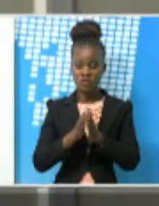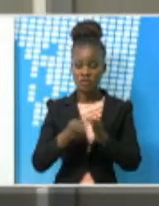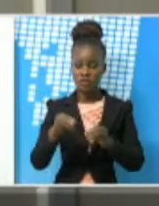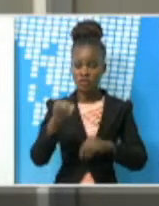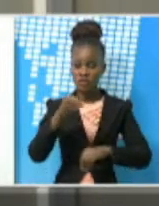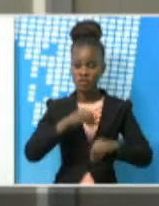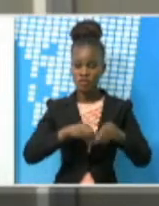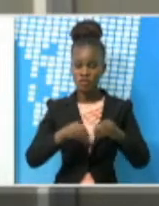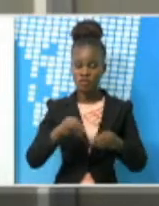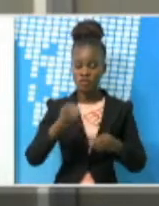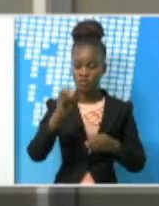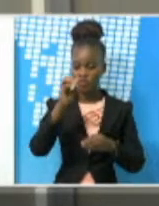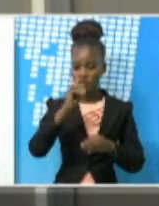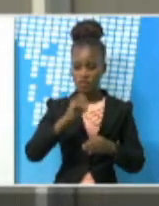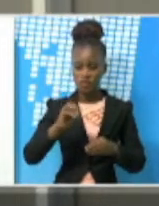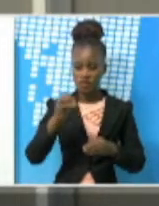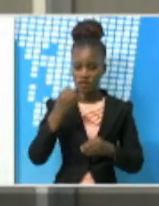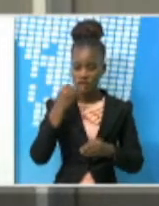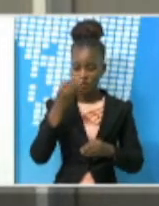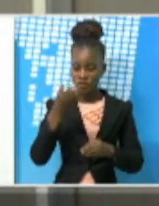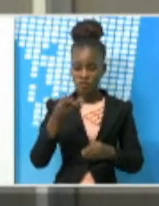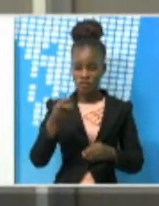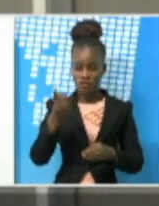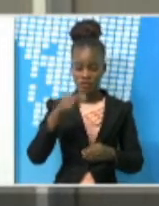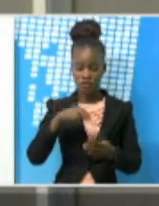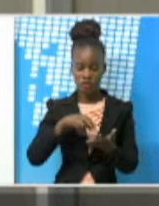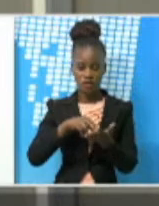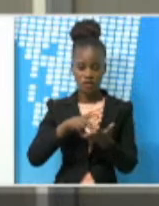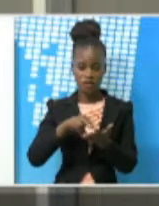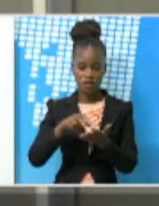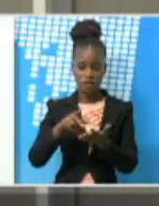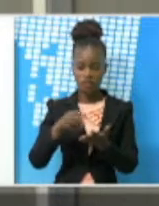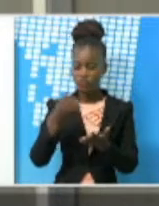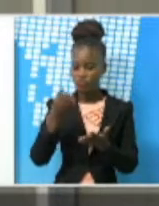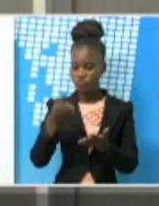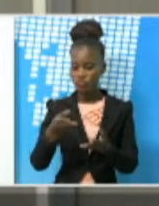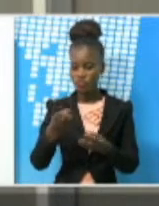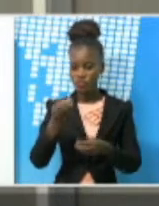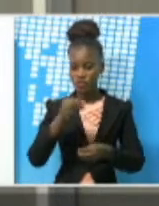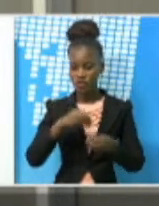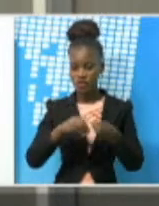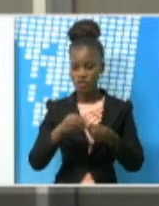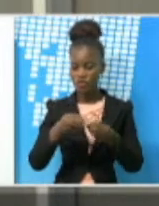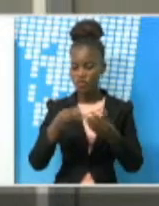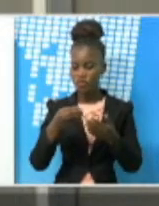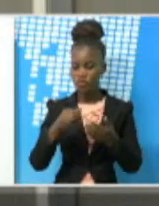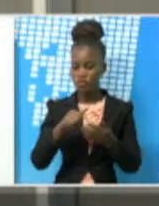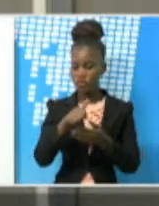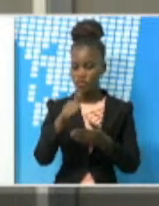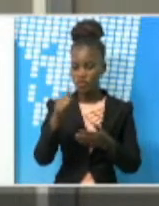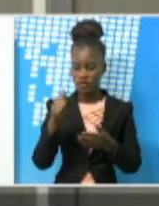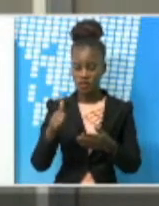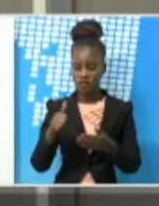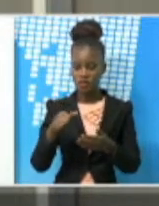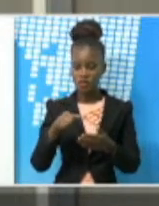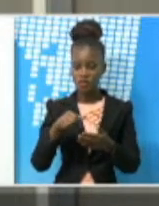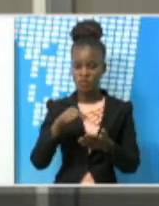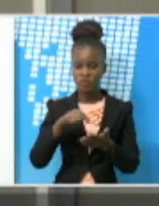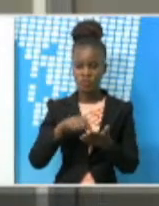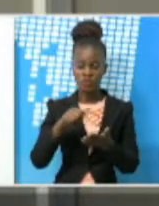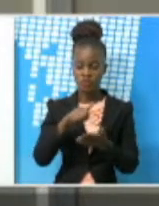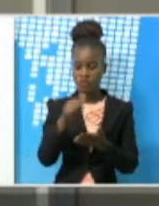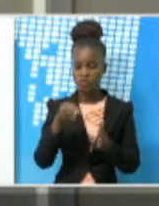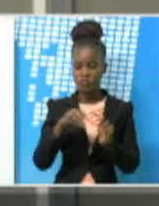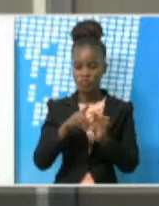the organization is either they are walk-ins or they are referrals, or we even set up or develop our